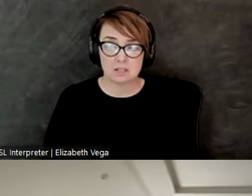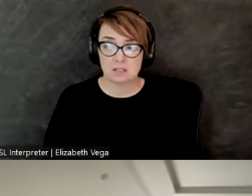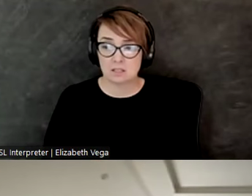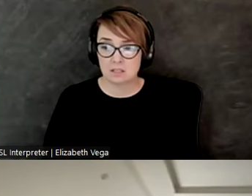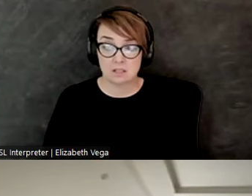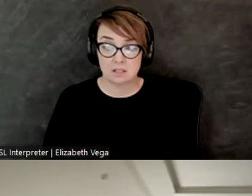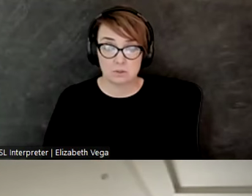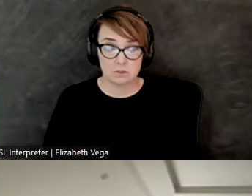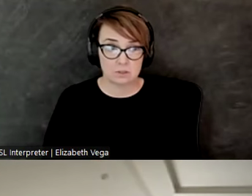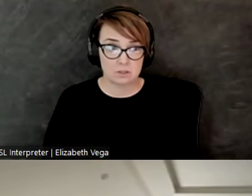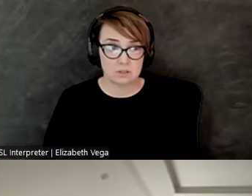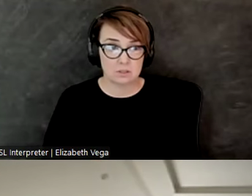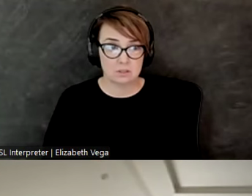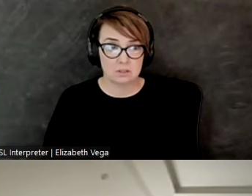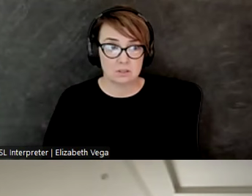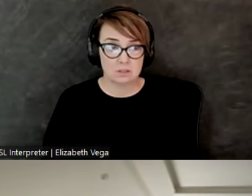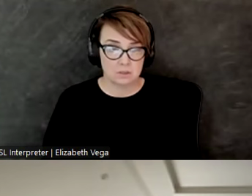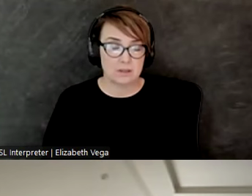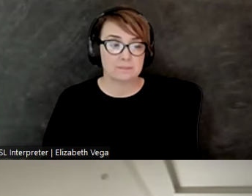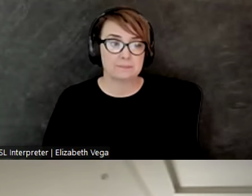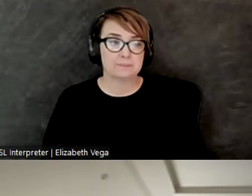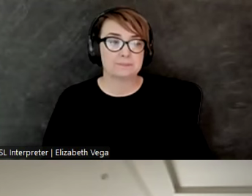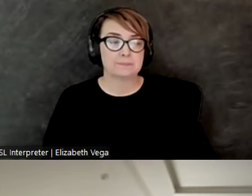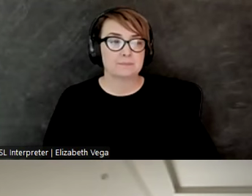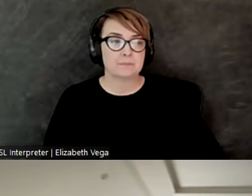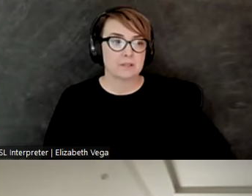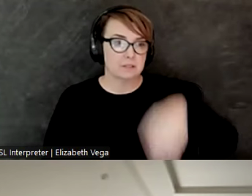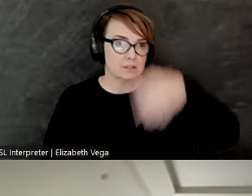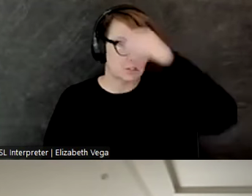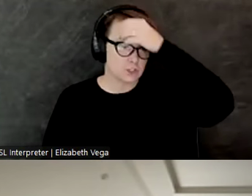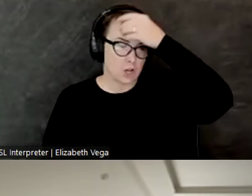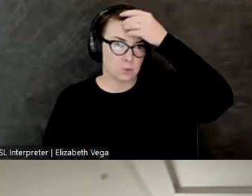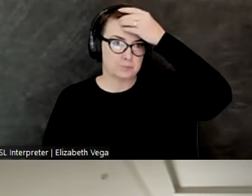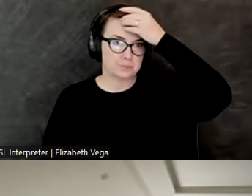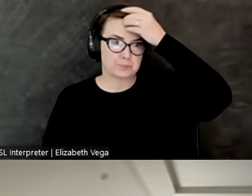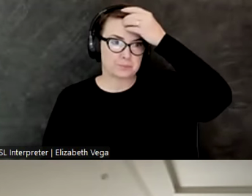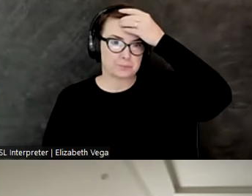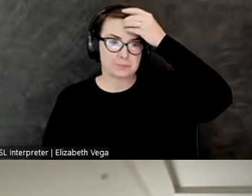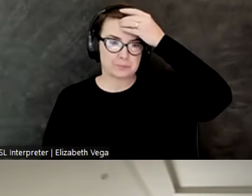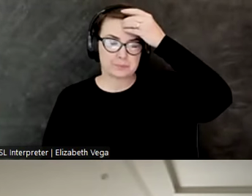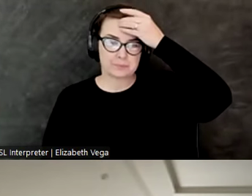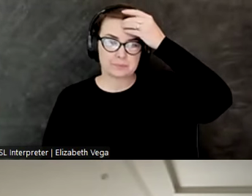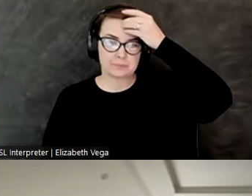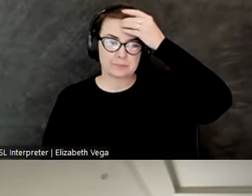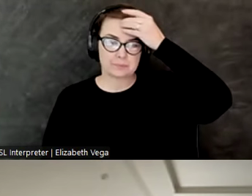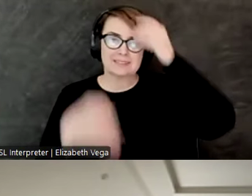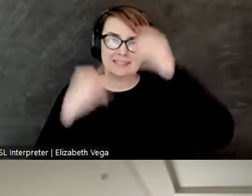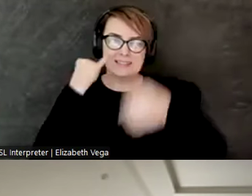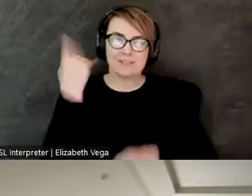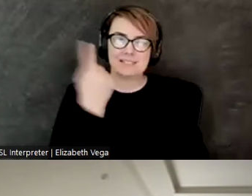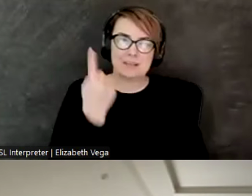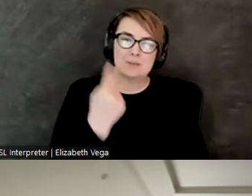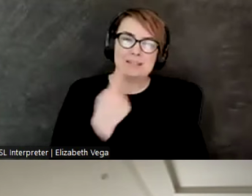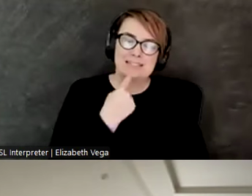Okay. So I think I think it would be enough for someone to say, I make that motion.